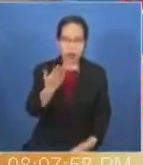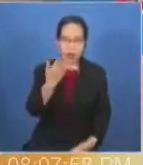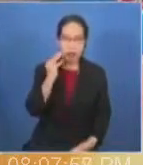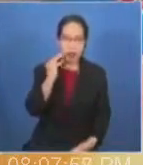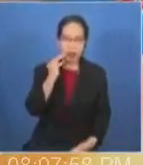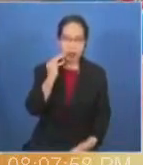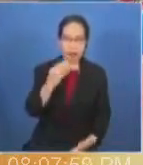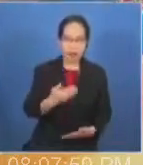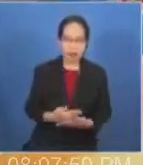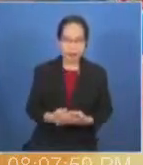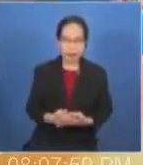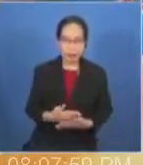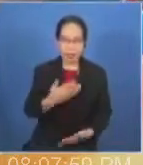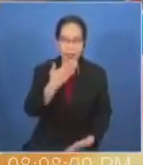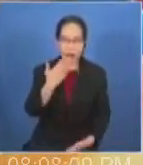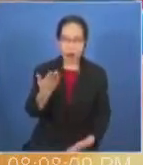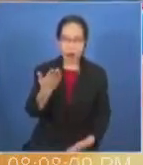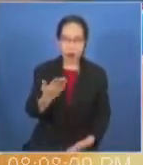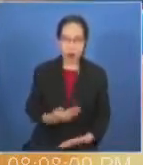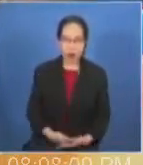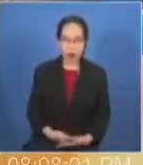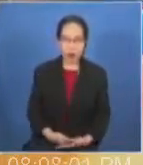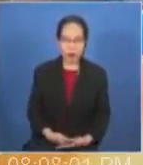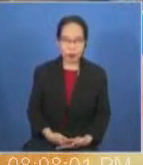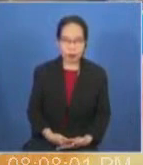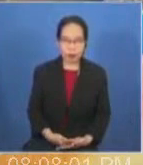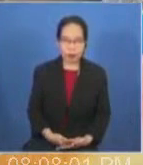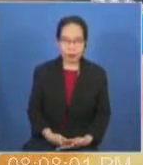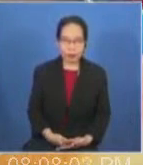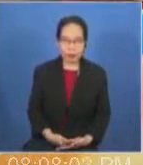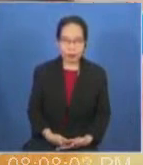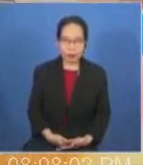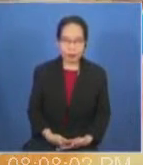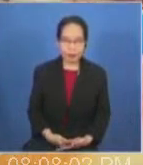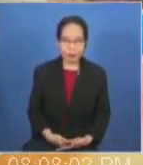Salamat. Thank you, ma'am.